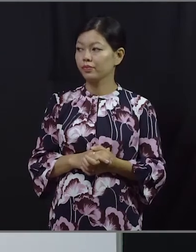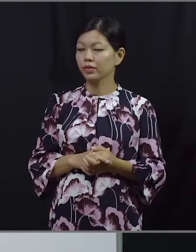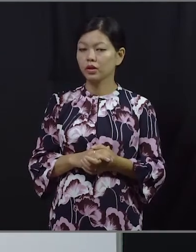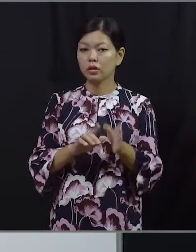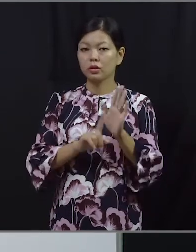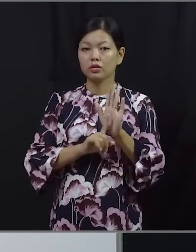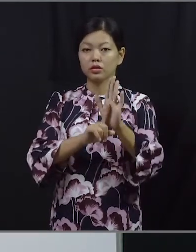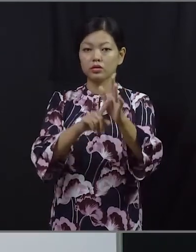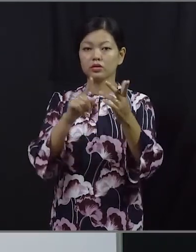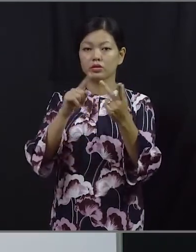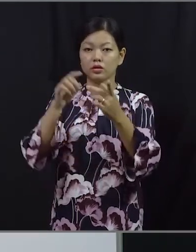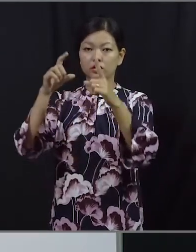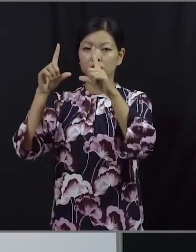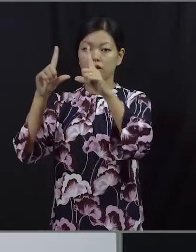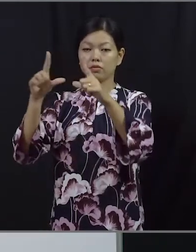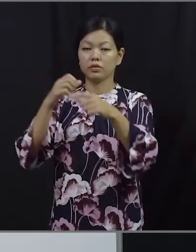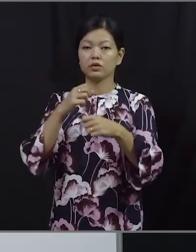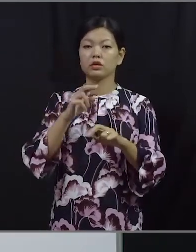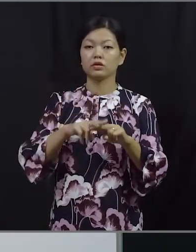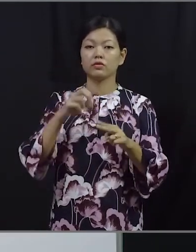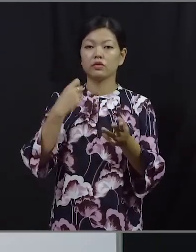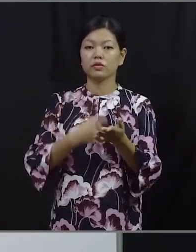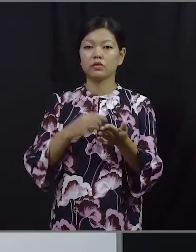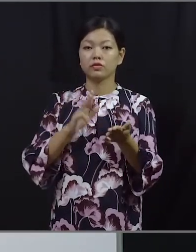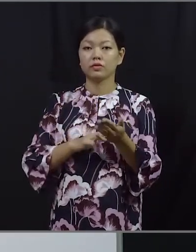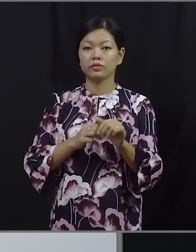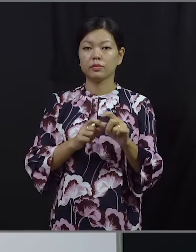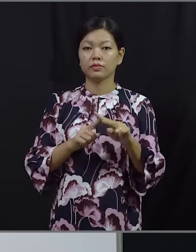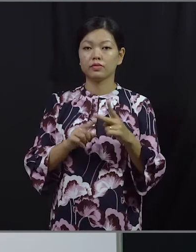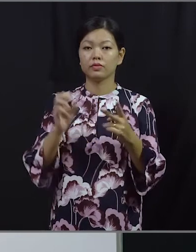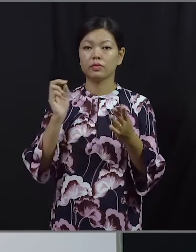image formation, let us take another ray. Okay. So,